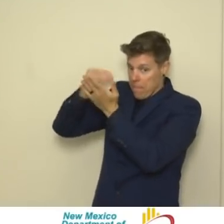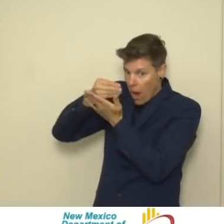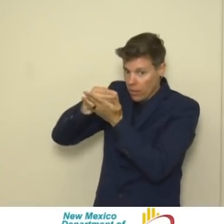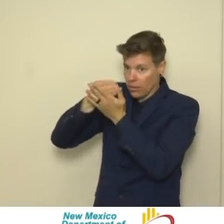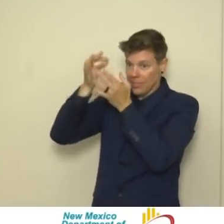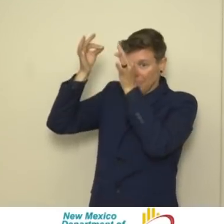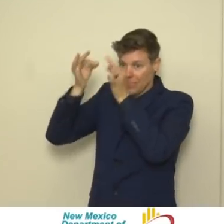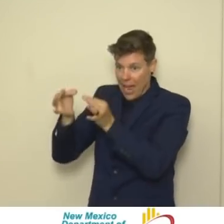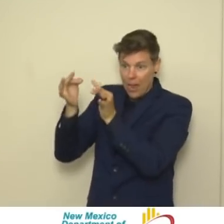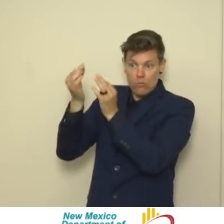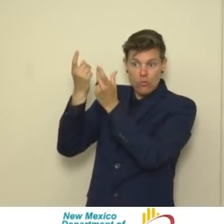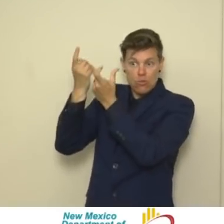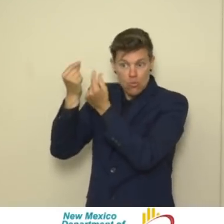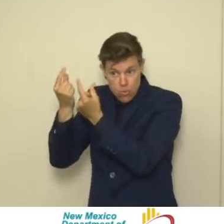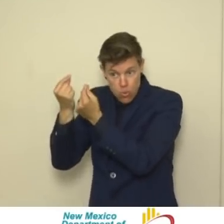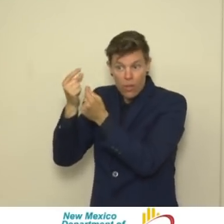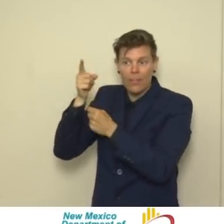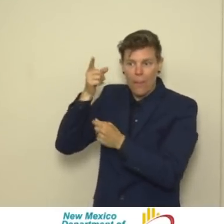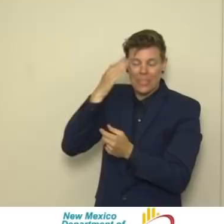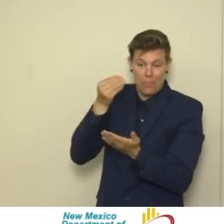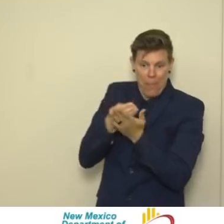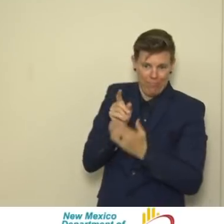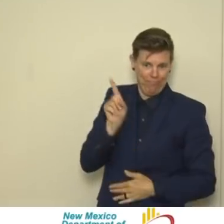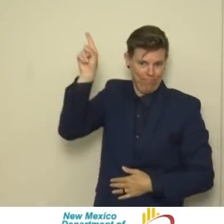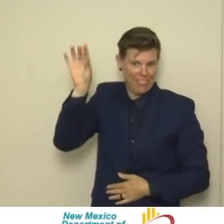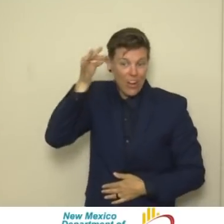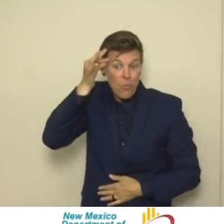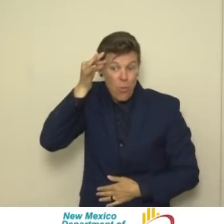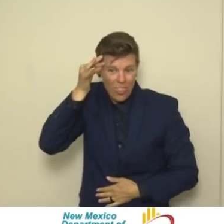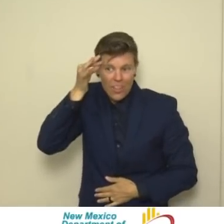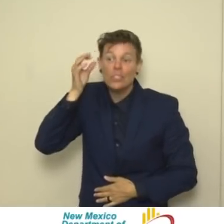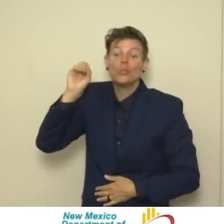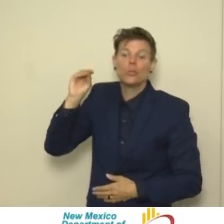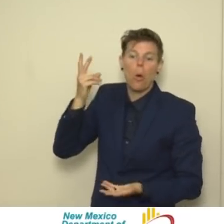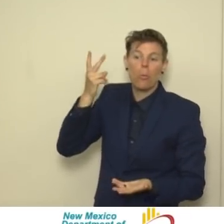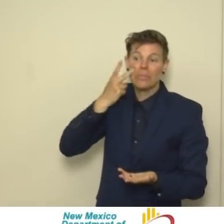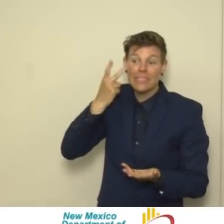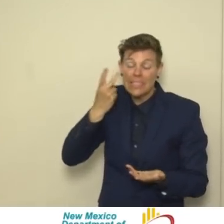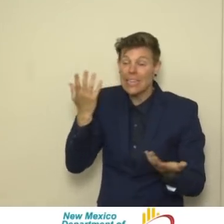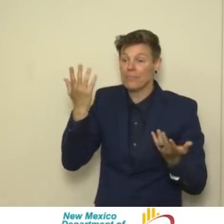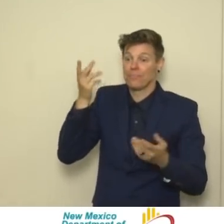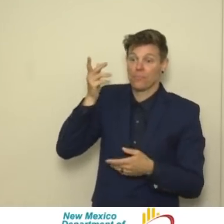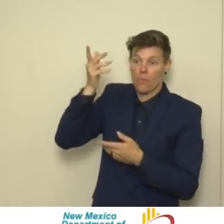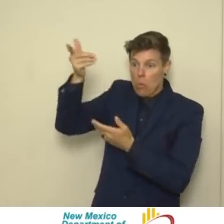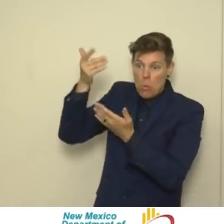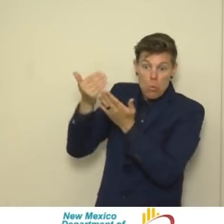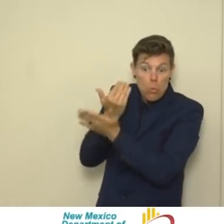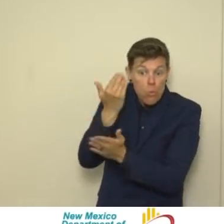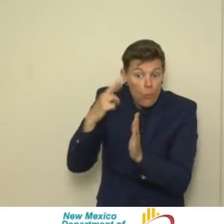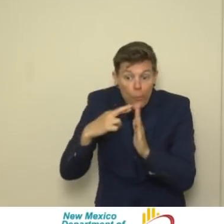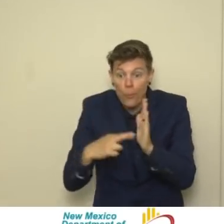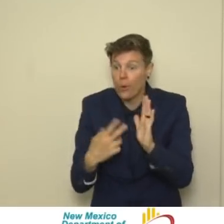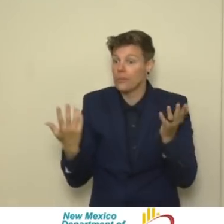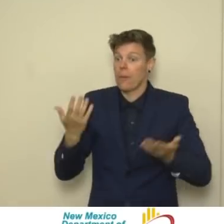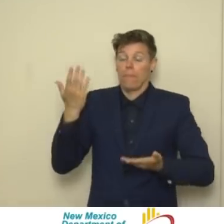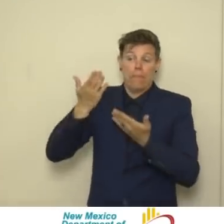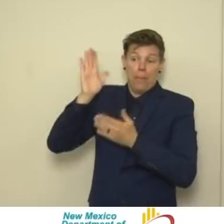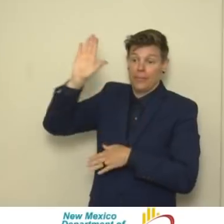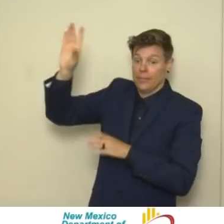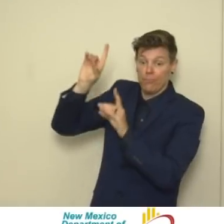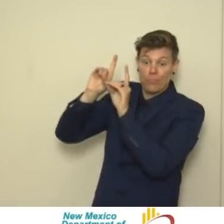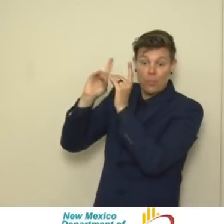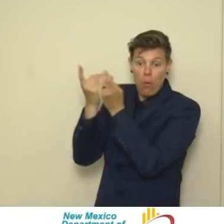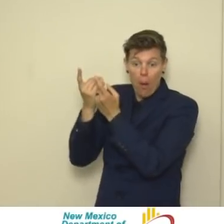U.S. government, not the state, and B, if it's complicated, wait for rules from the U.S. Department of Labor. We had to wait, I think, a week